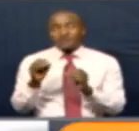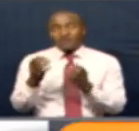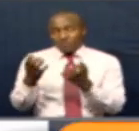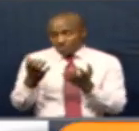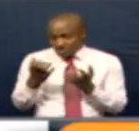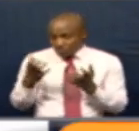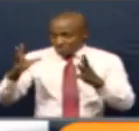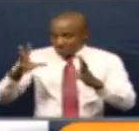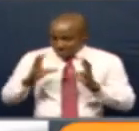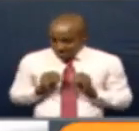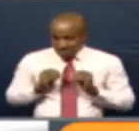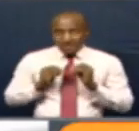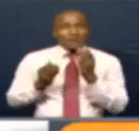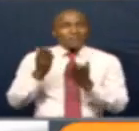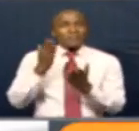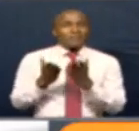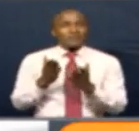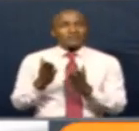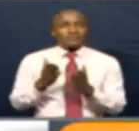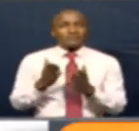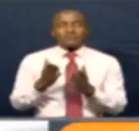to accept, you know, maybe it would be years of